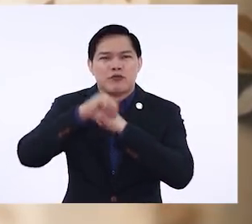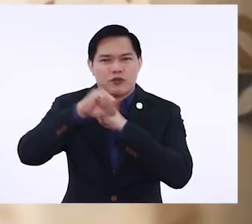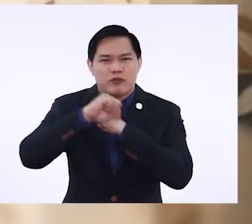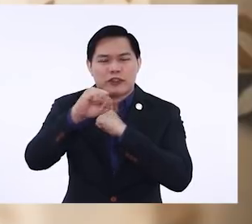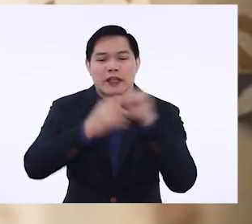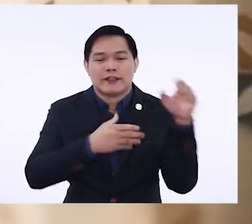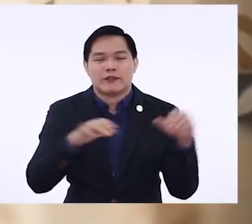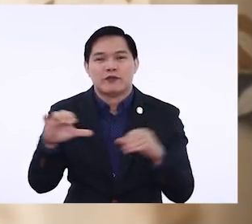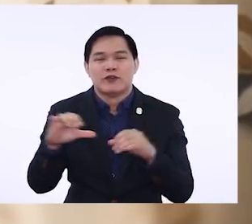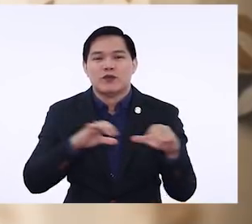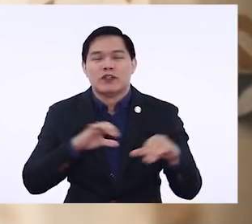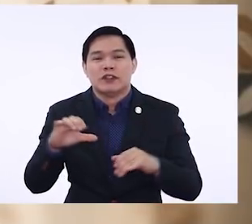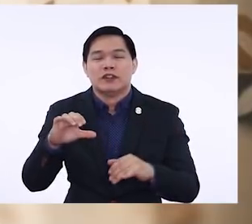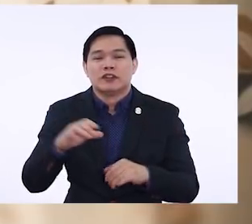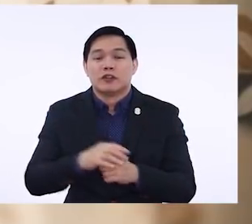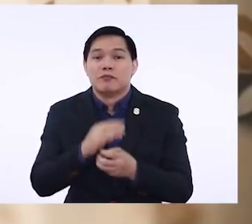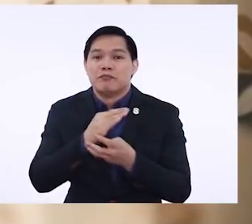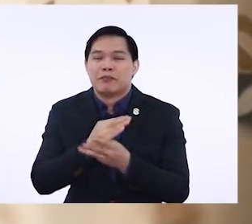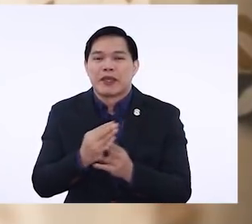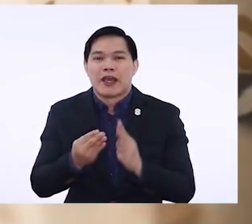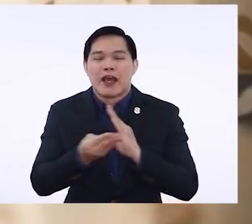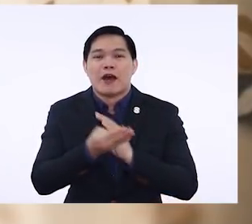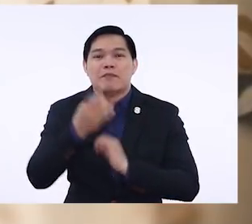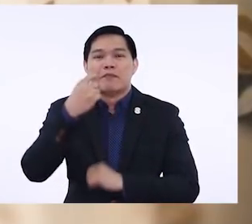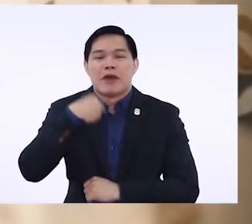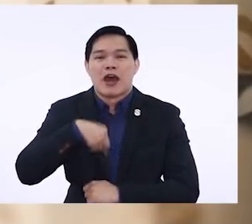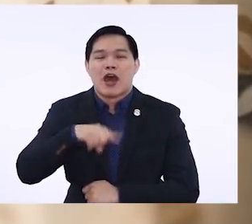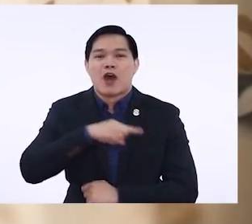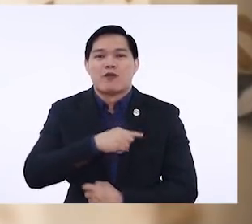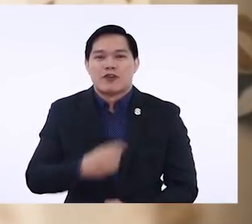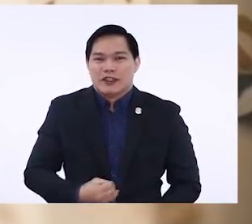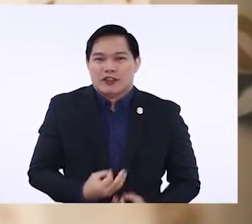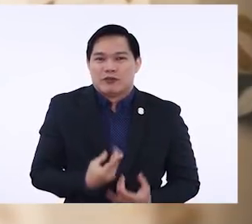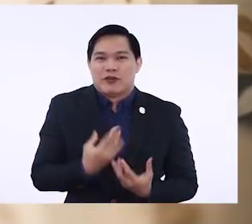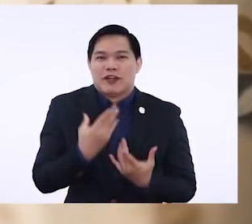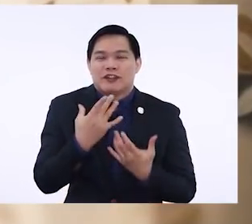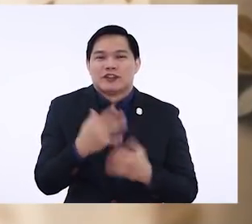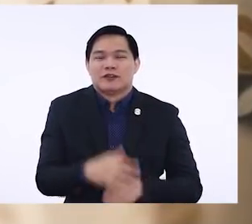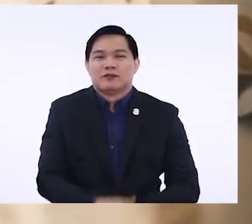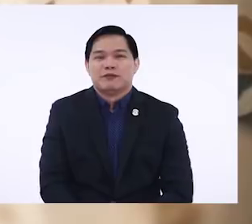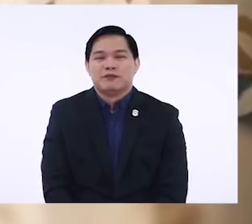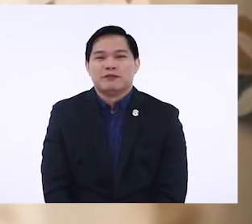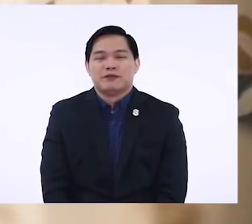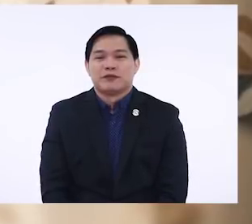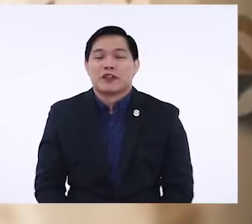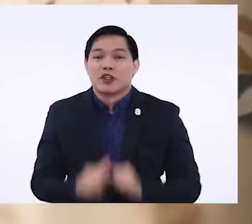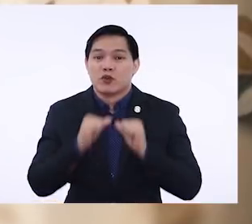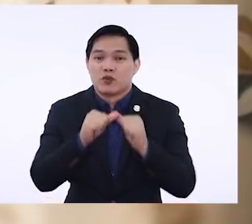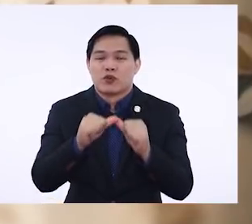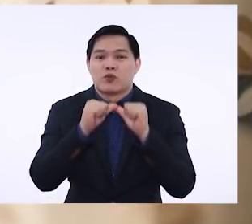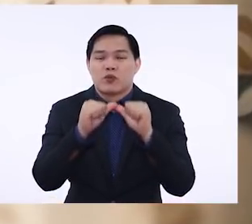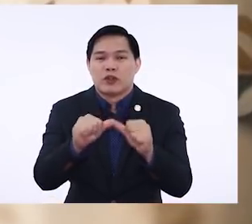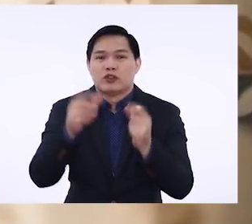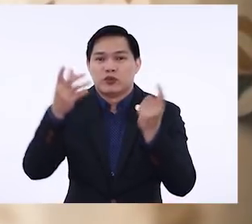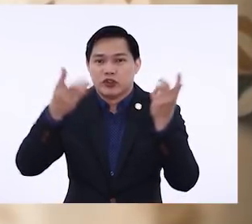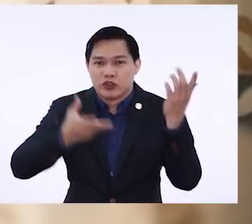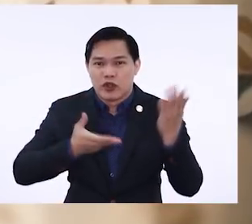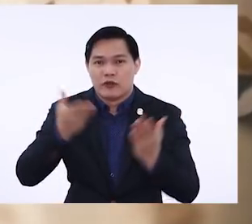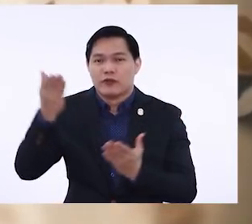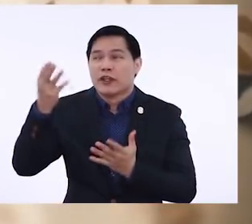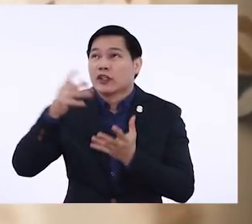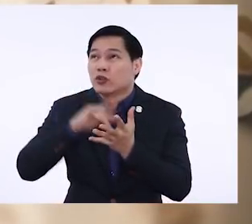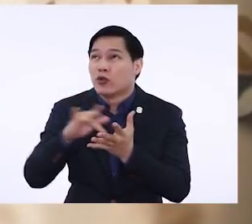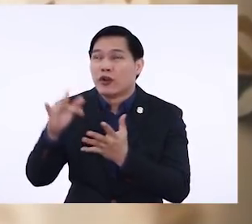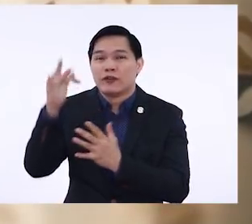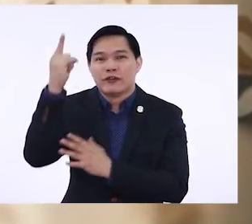attività che sono la nostra ispirazione per poter continuare a servire e a lodare il